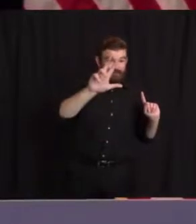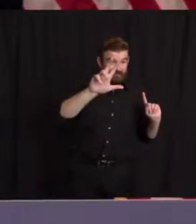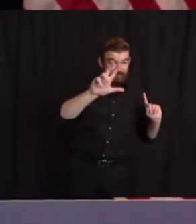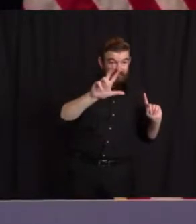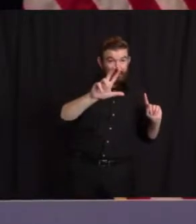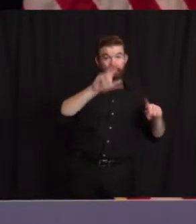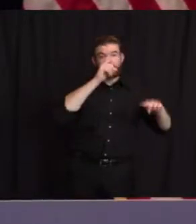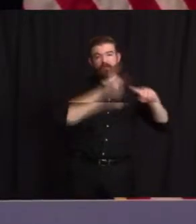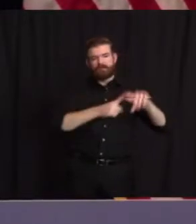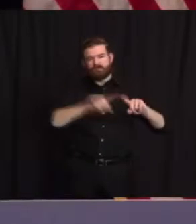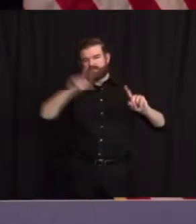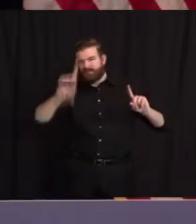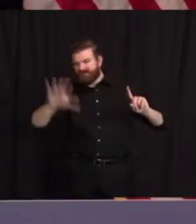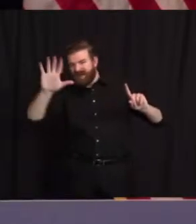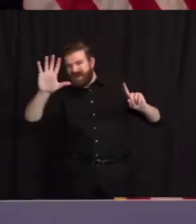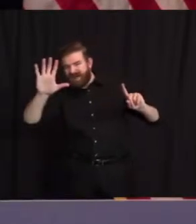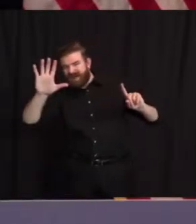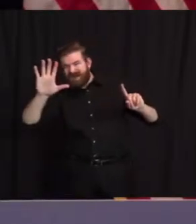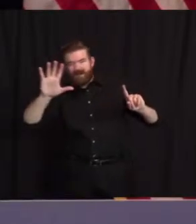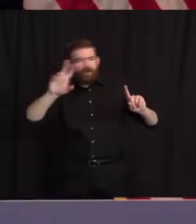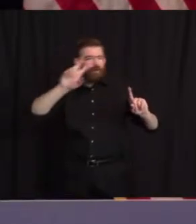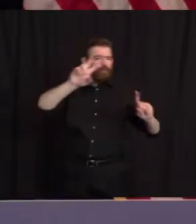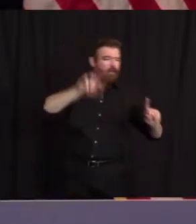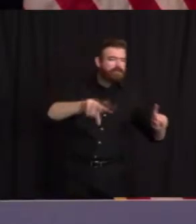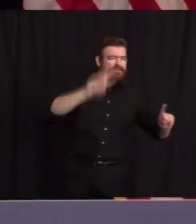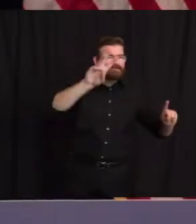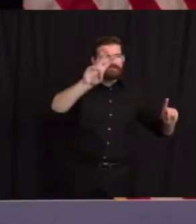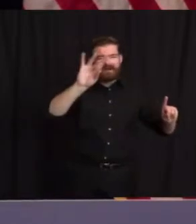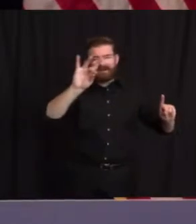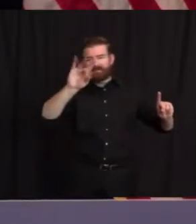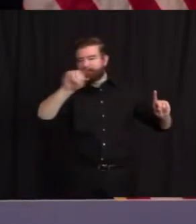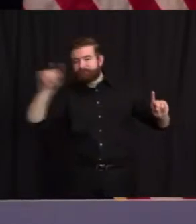and that's out of a total of about 9.9 billion.